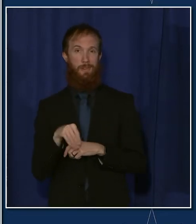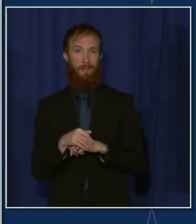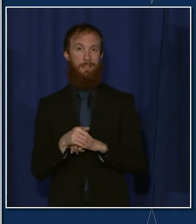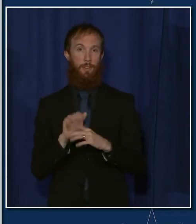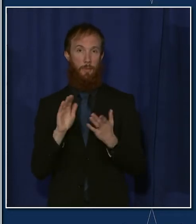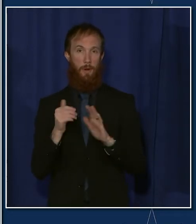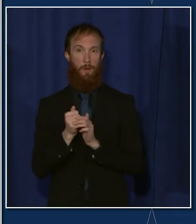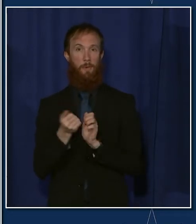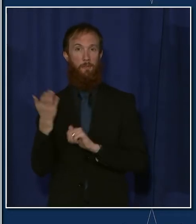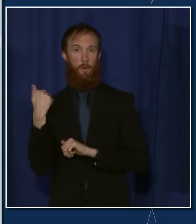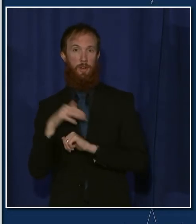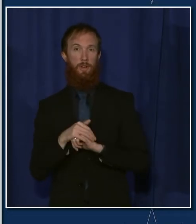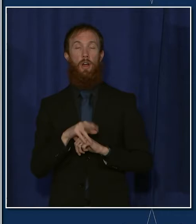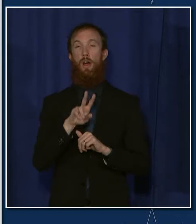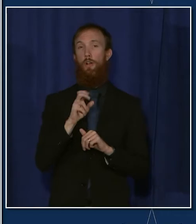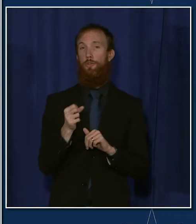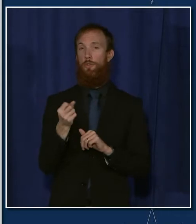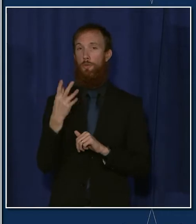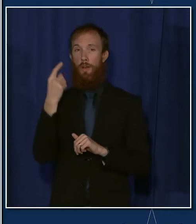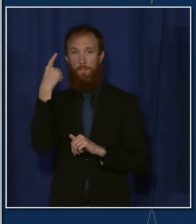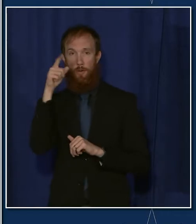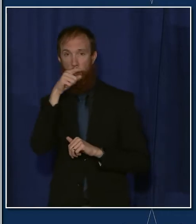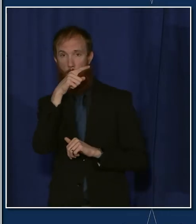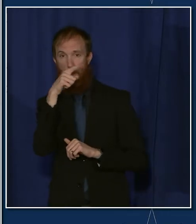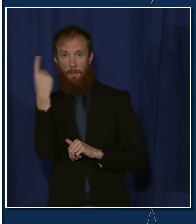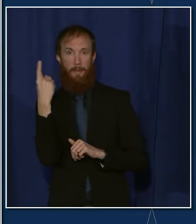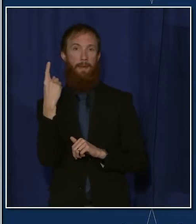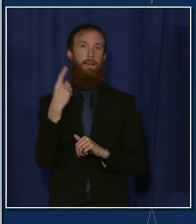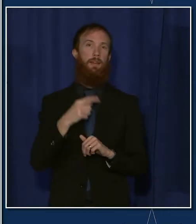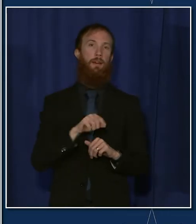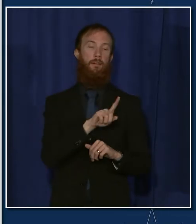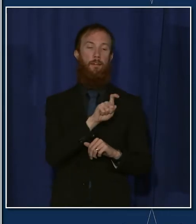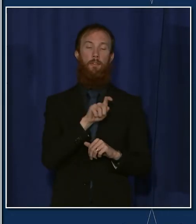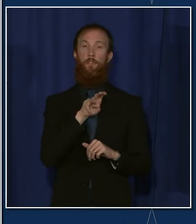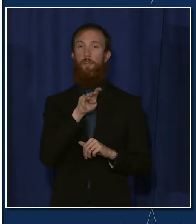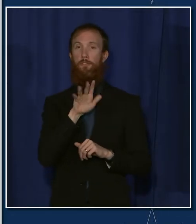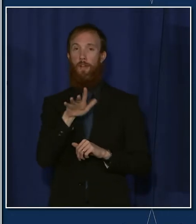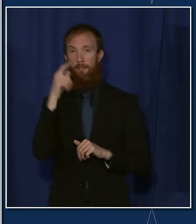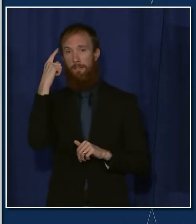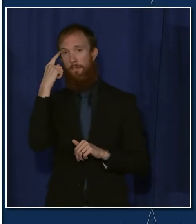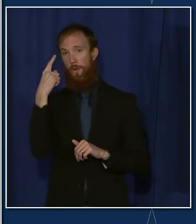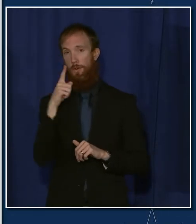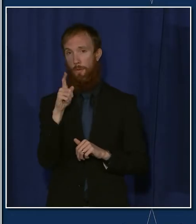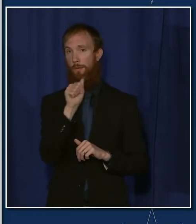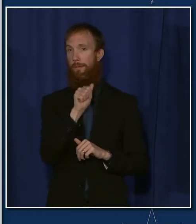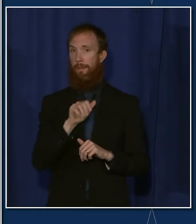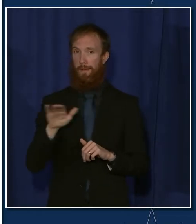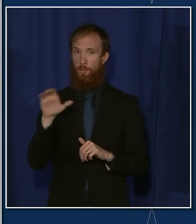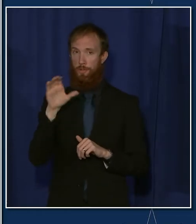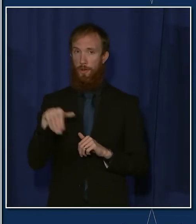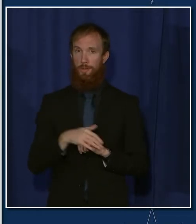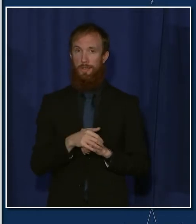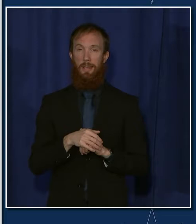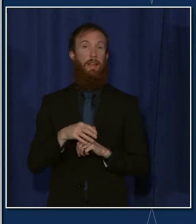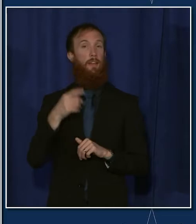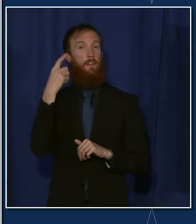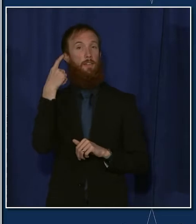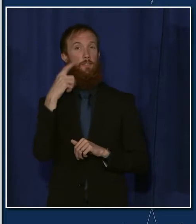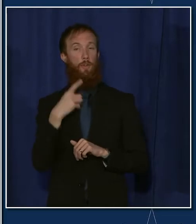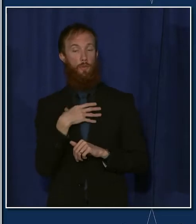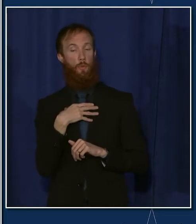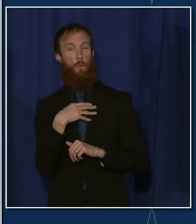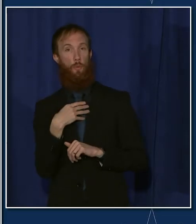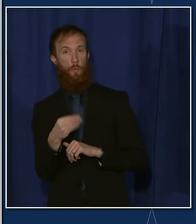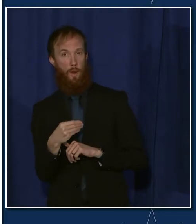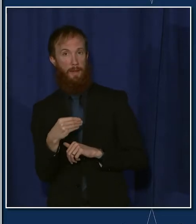week. 112% increase in Black Chicagoans, 145% in Asian Chicagoans, and a 96% increase in white Chicagoans.